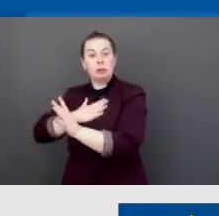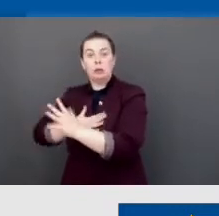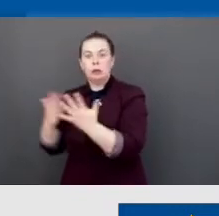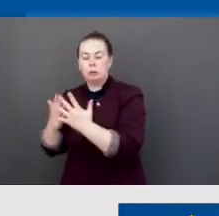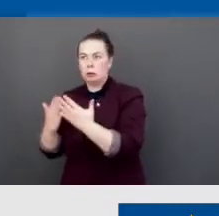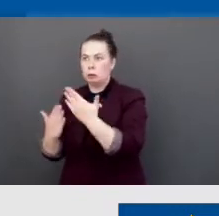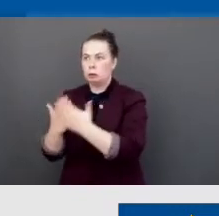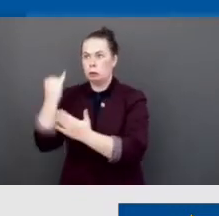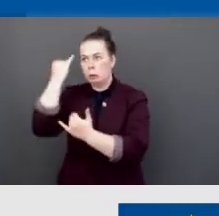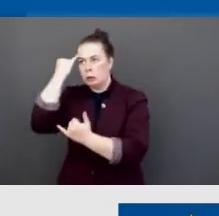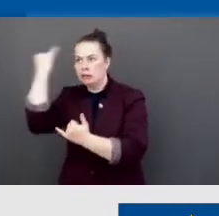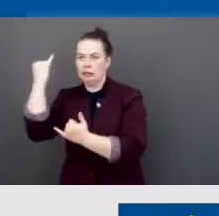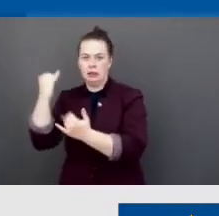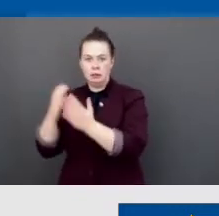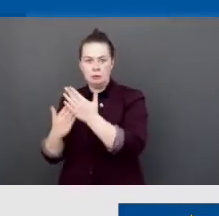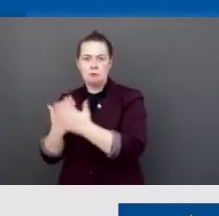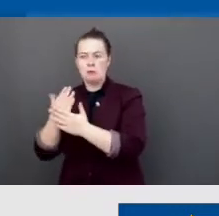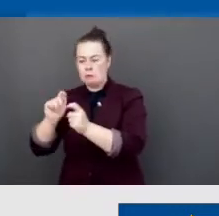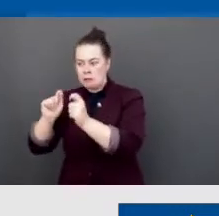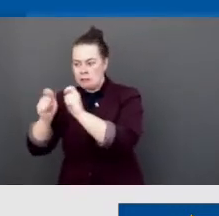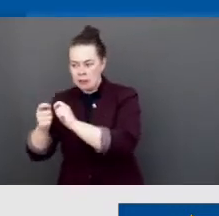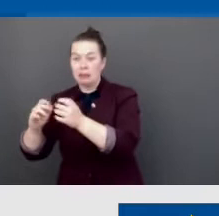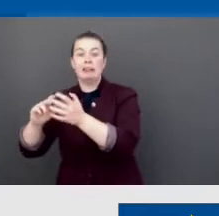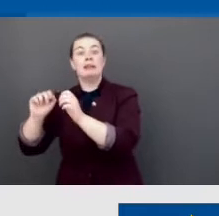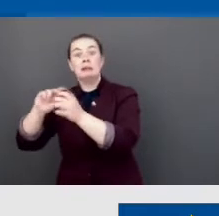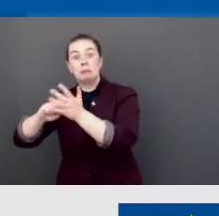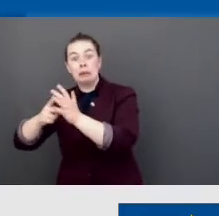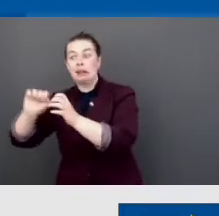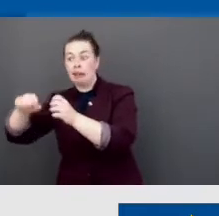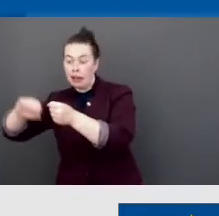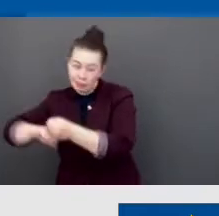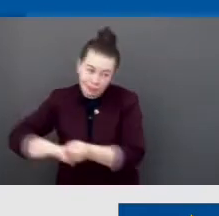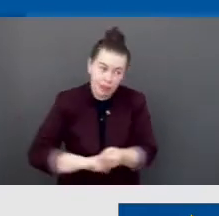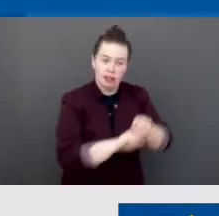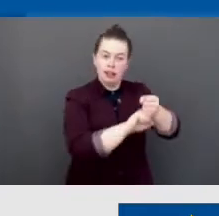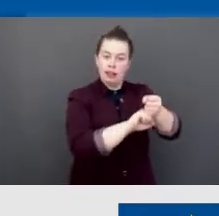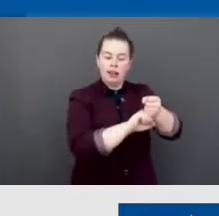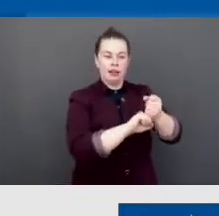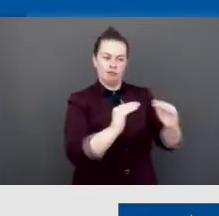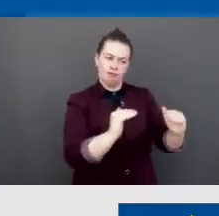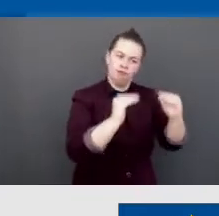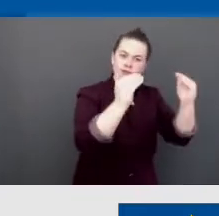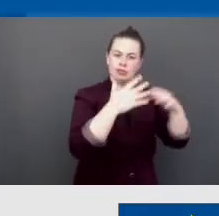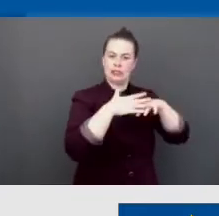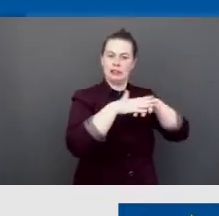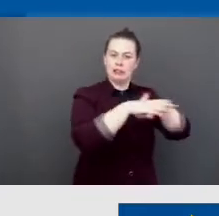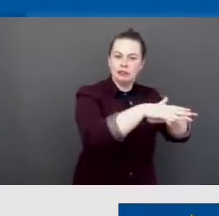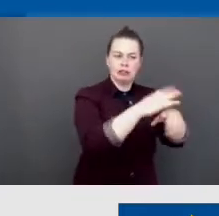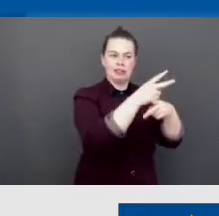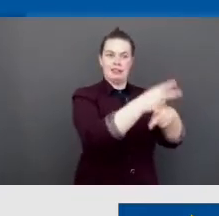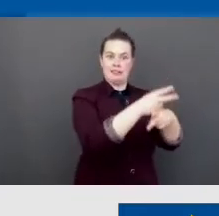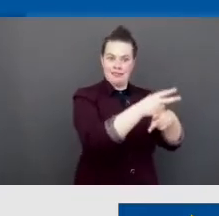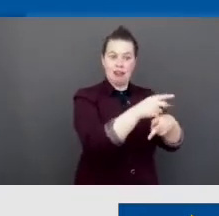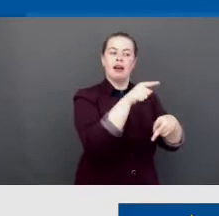are producing a multidisciplinary knowledge and social innovation that are able to innovate the